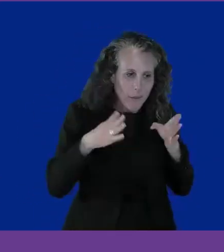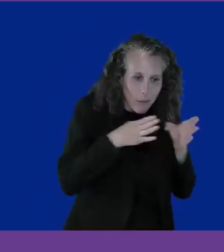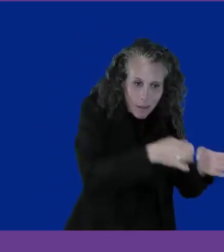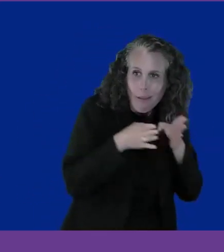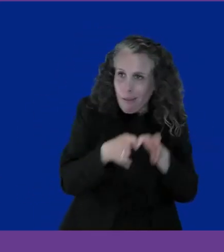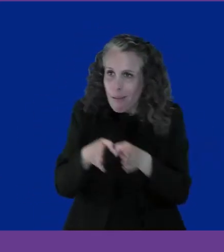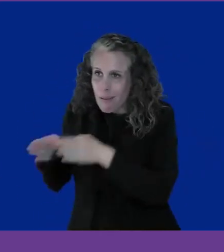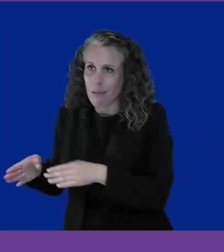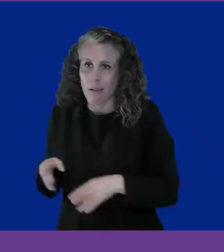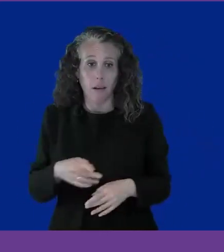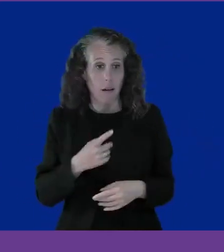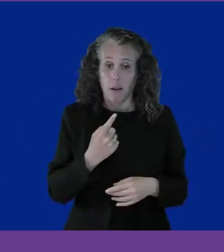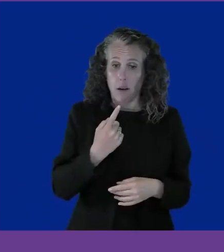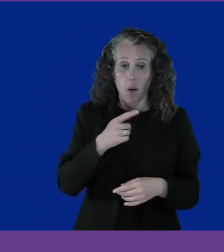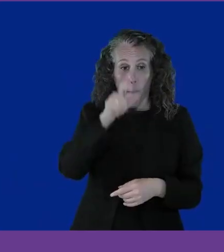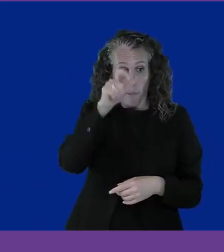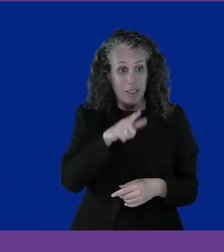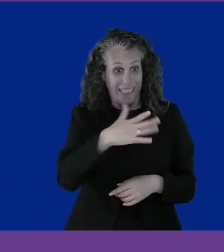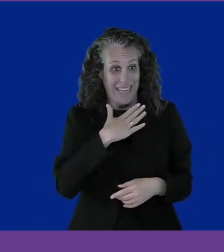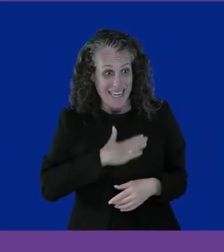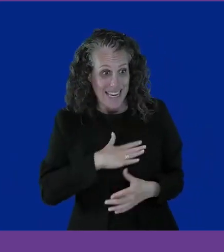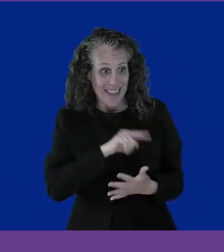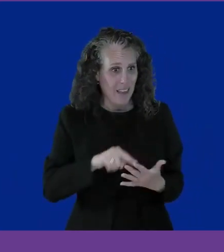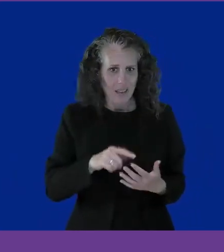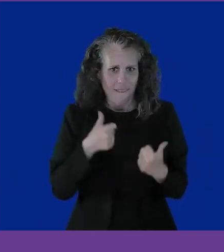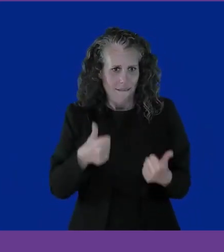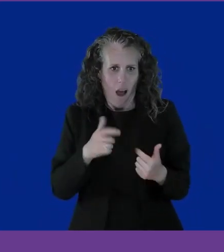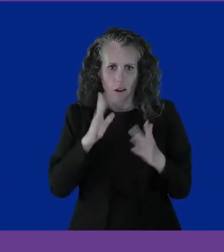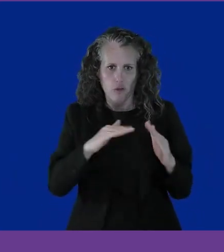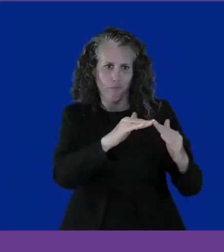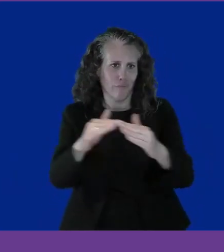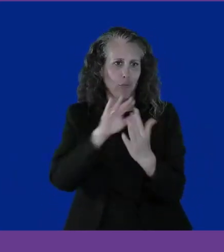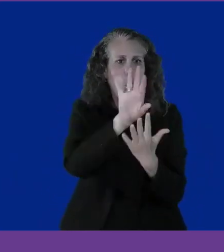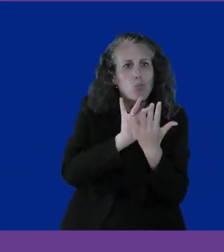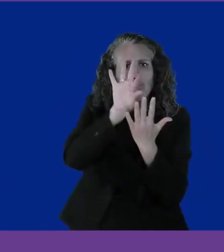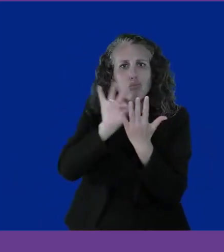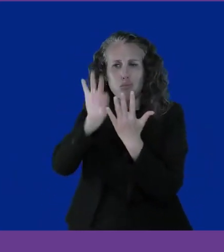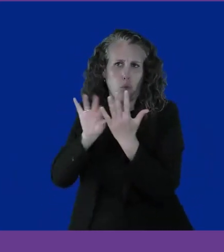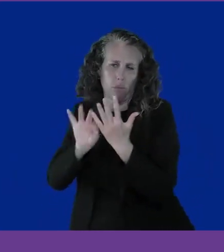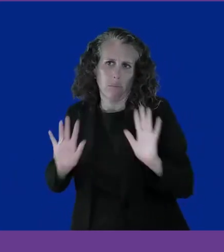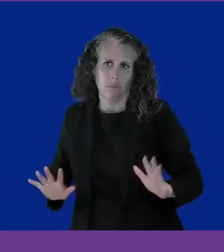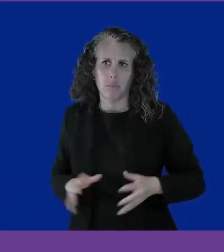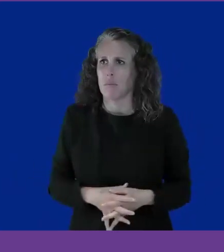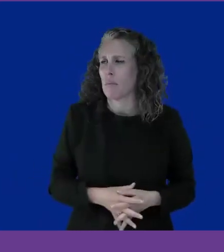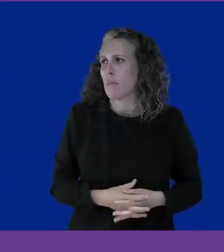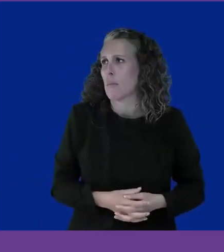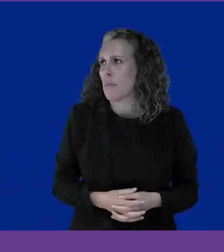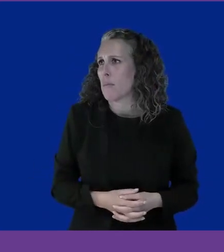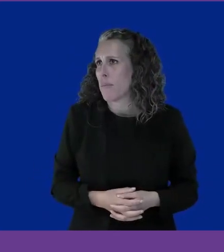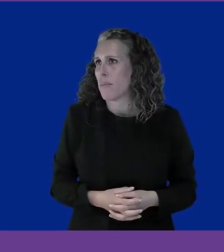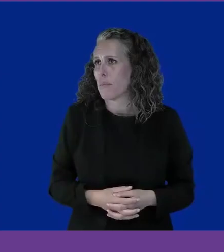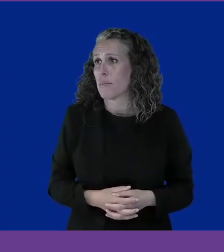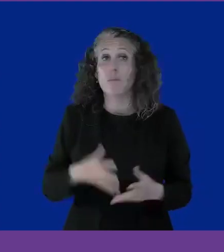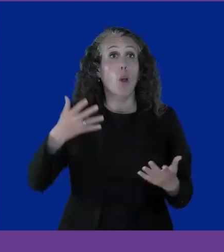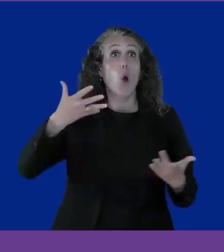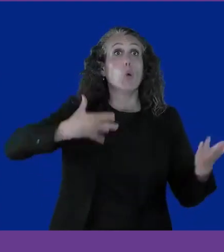be able to do what you manage to do in a way like everyone else in society does. Mhm. So, I mean, if the rest of society goes in